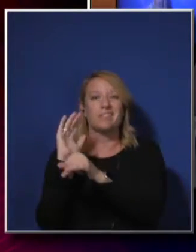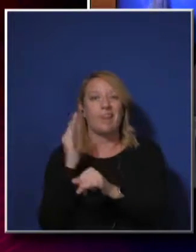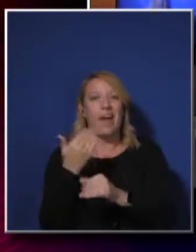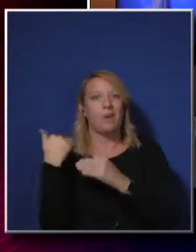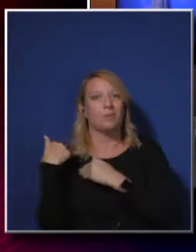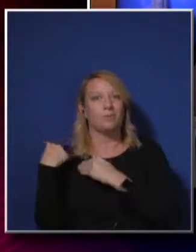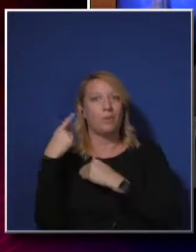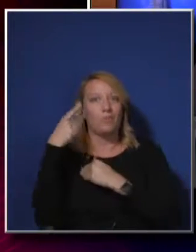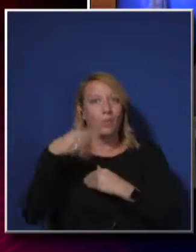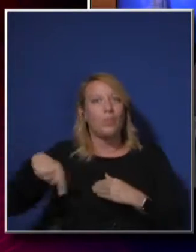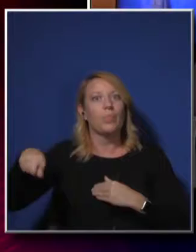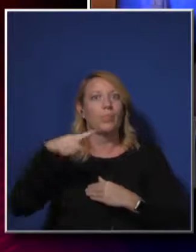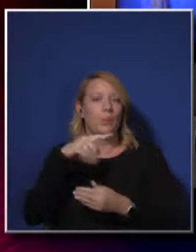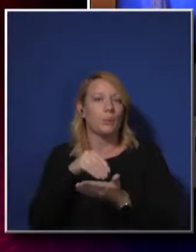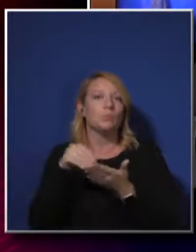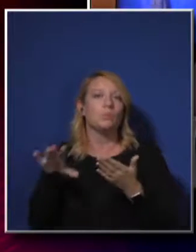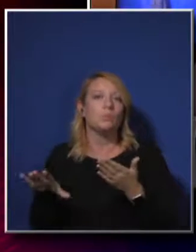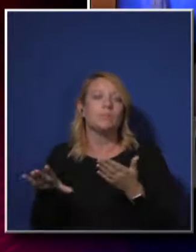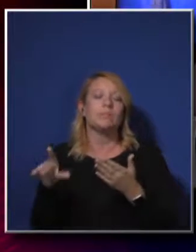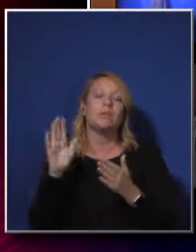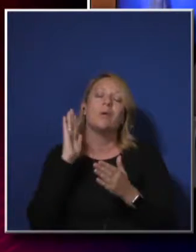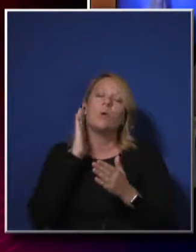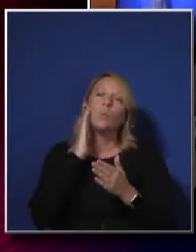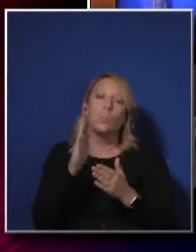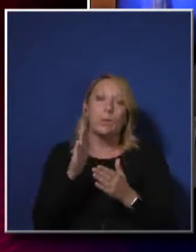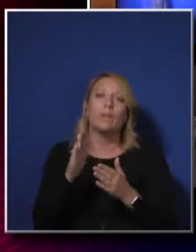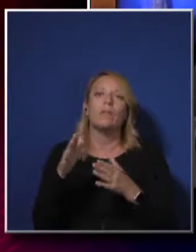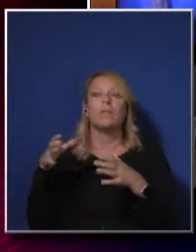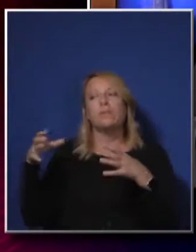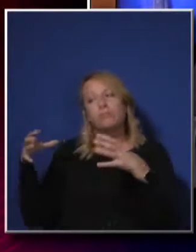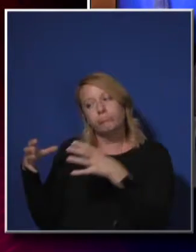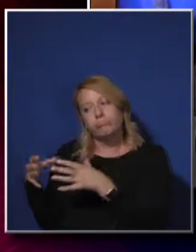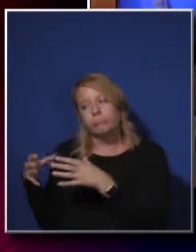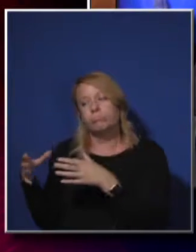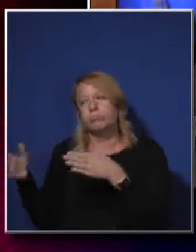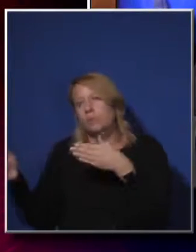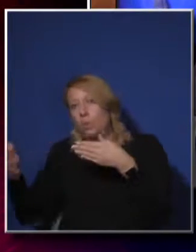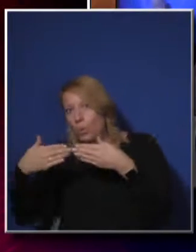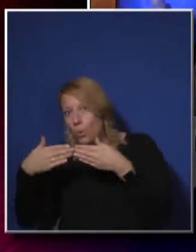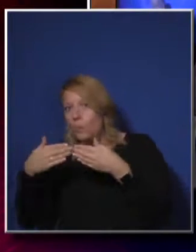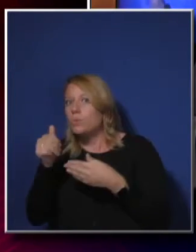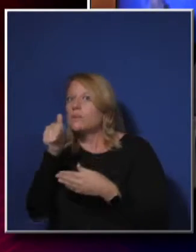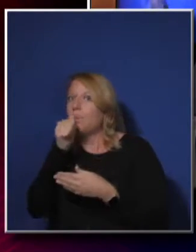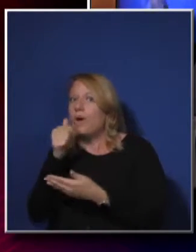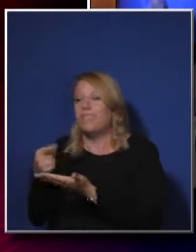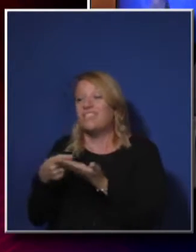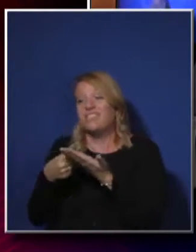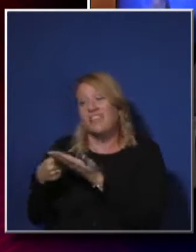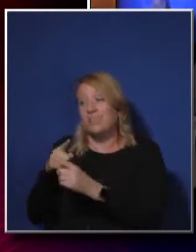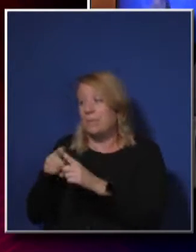closed session, but it may have a major impact on our programs.